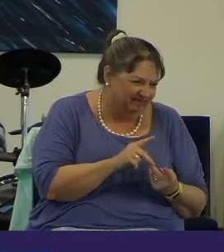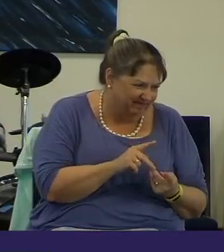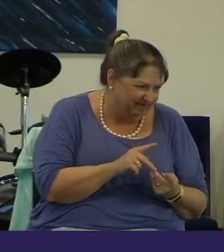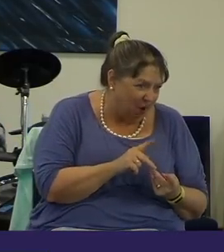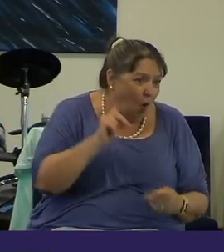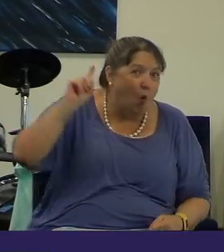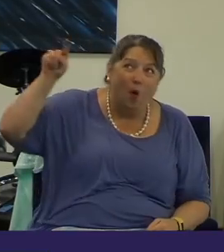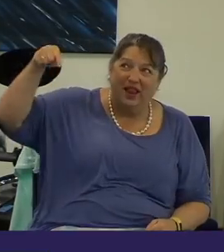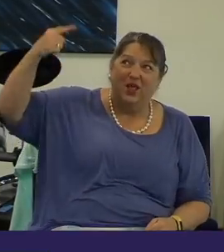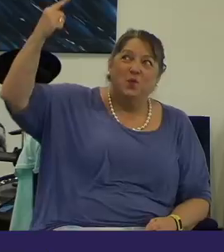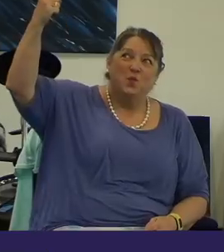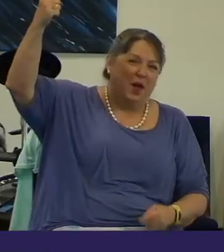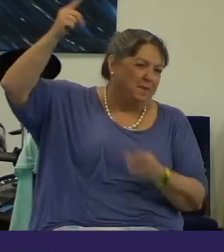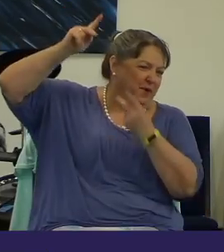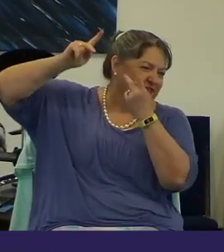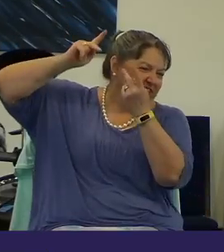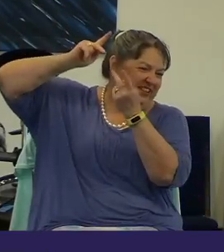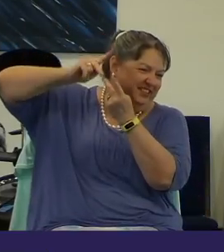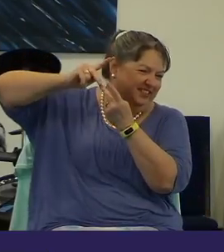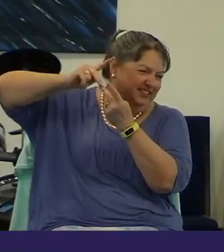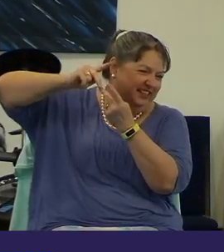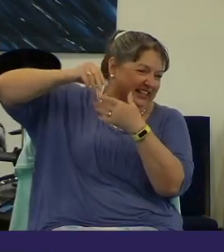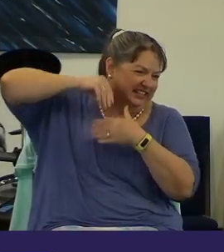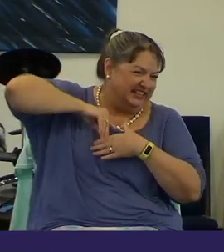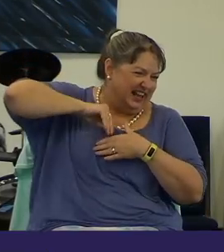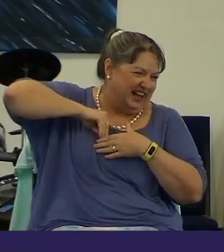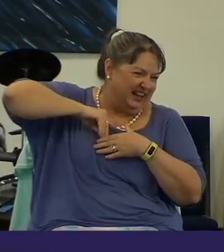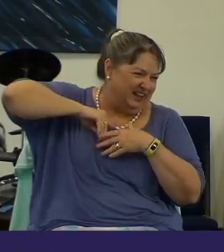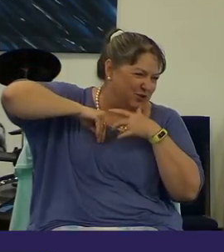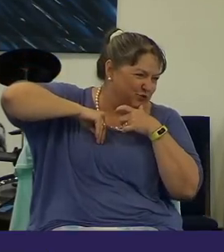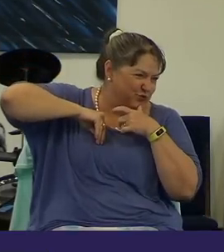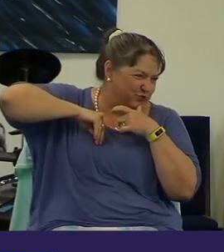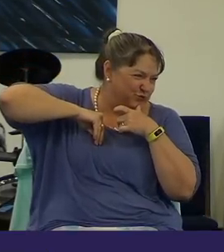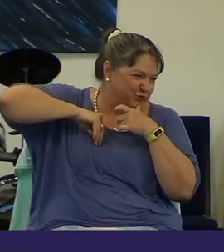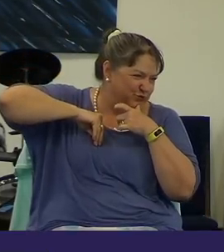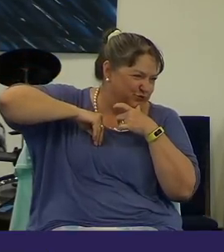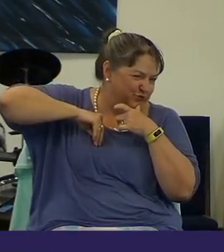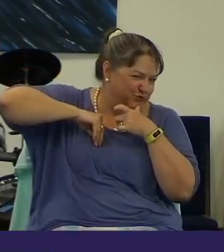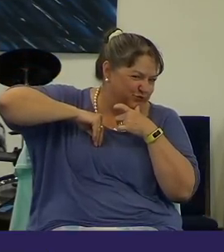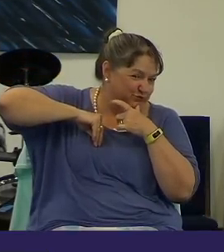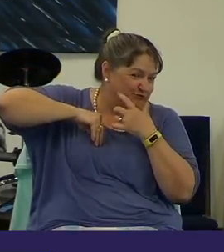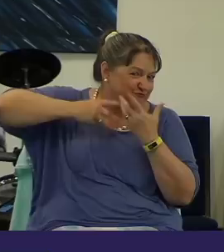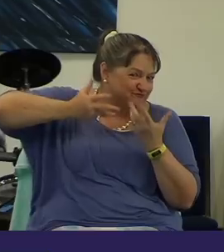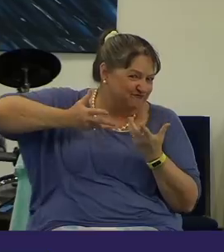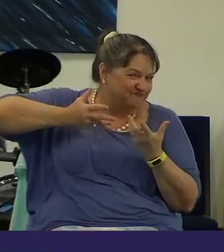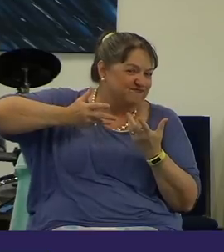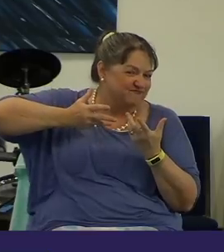person that was perfect on the inside. Did you know that? One person.